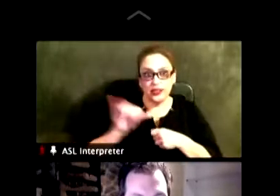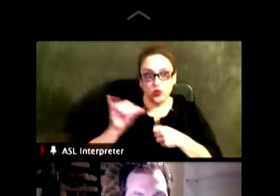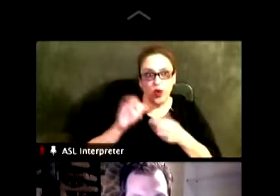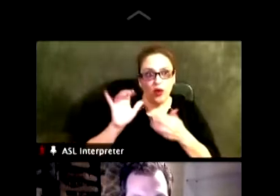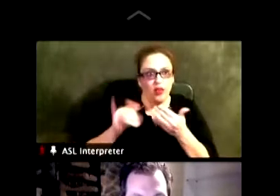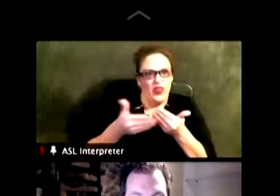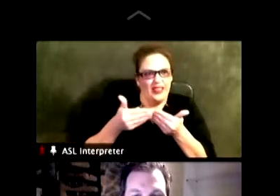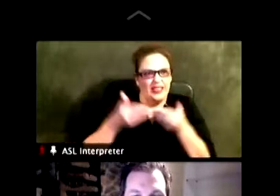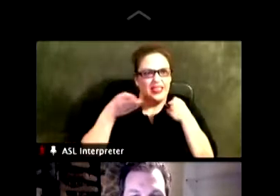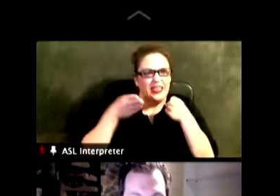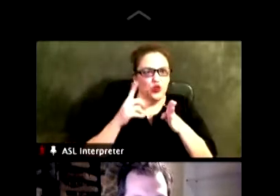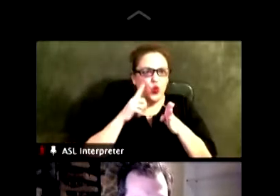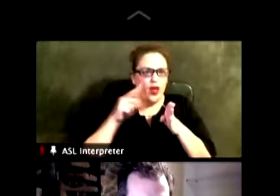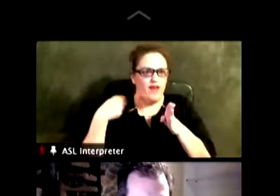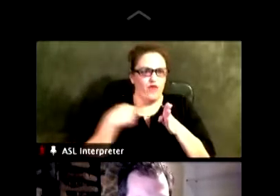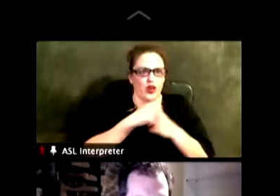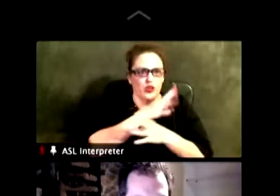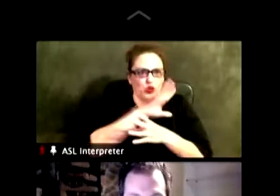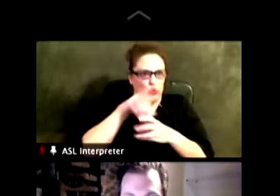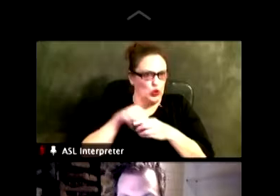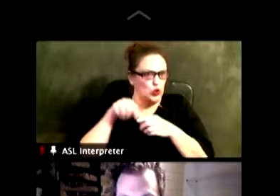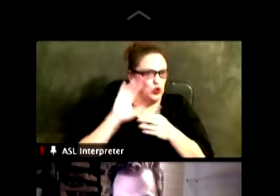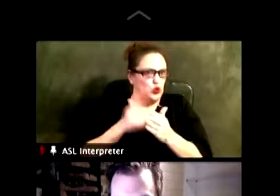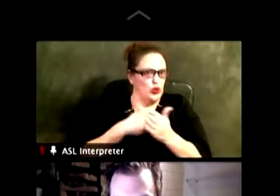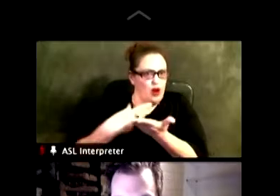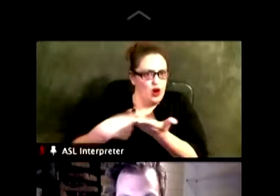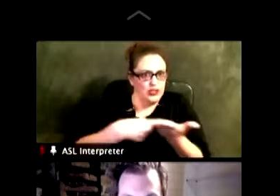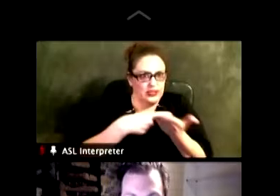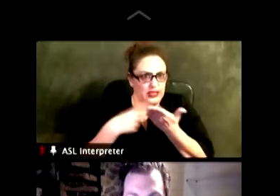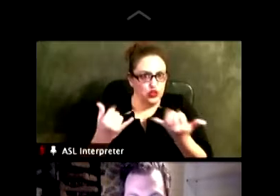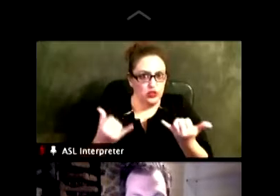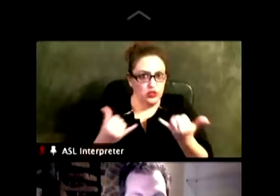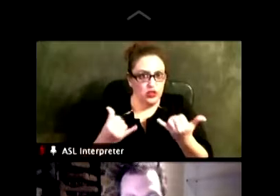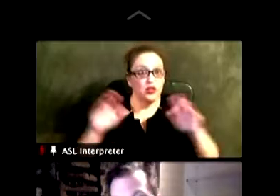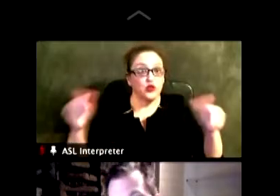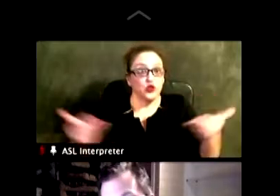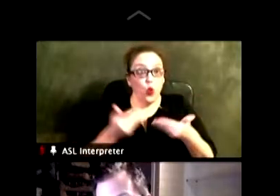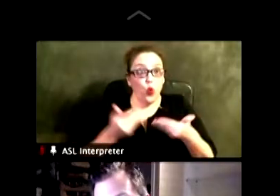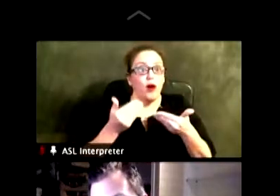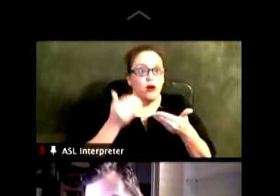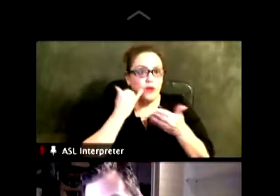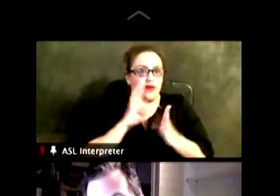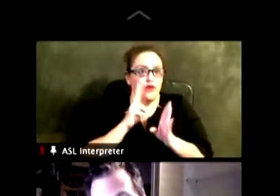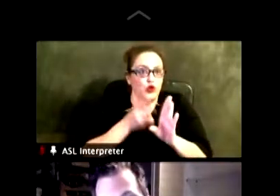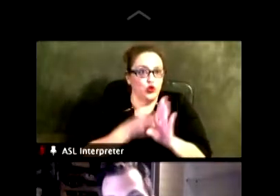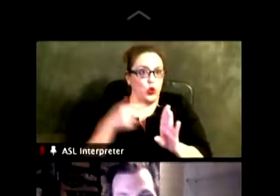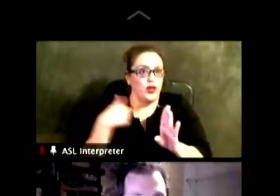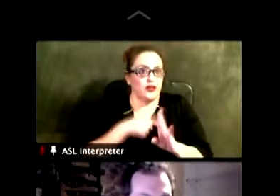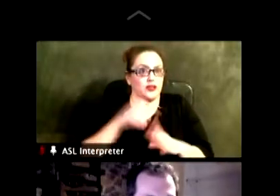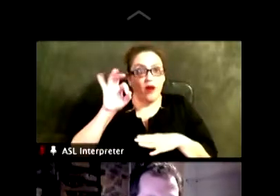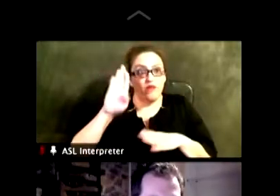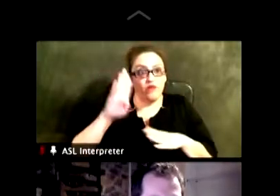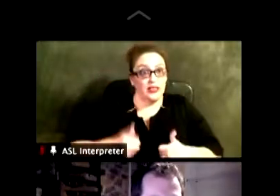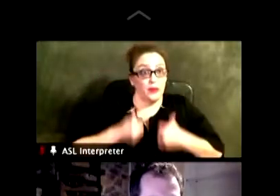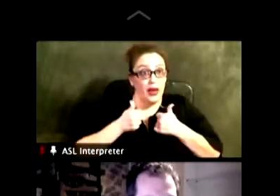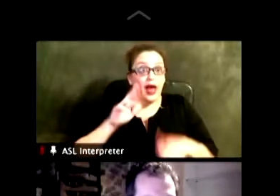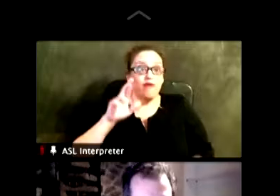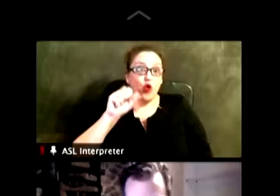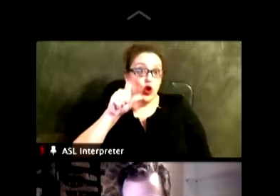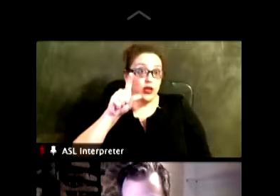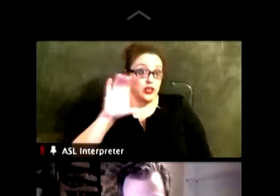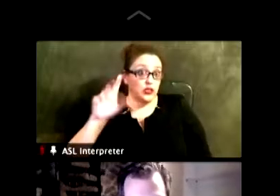in to the conversation. So welcome if you're joining us on Facebook Live or on SLC TV or listening to us